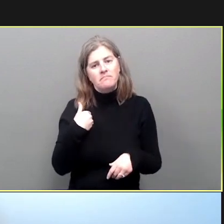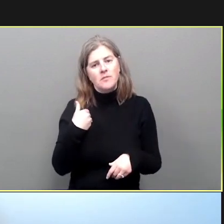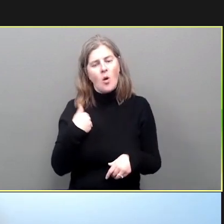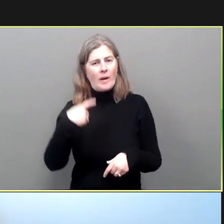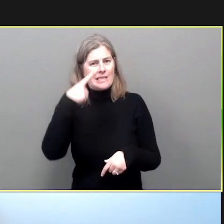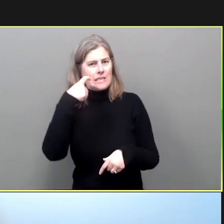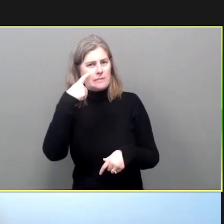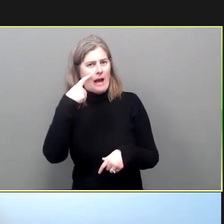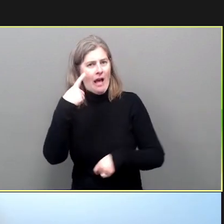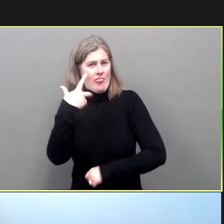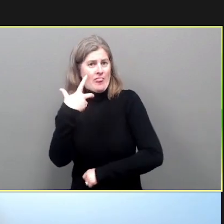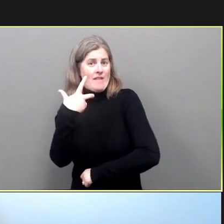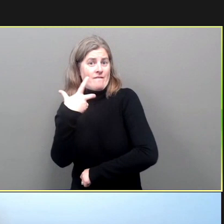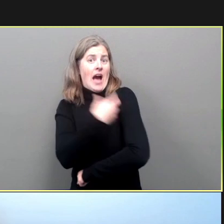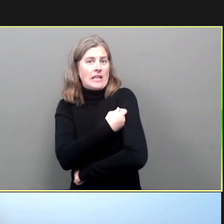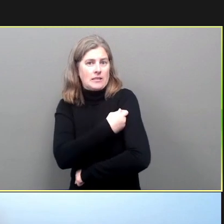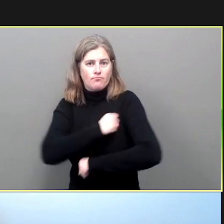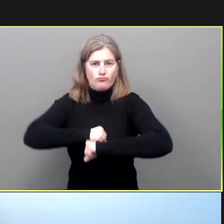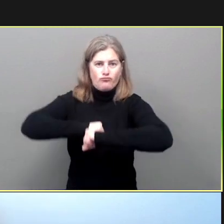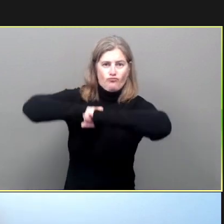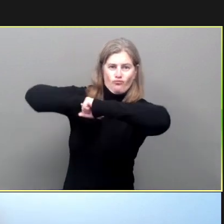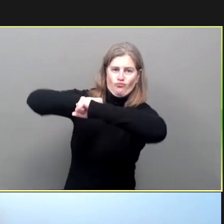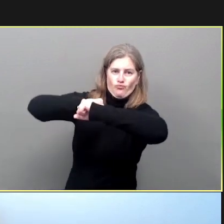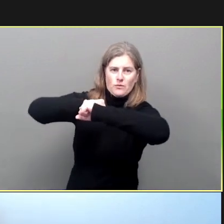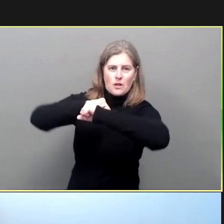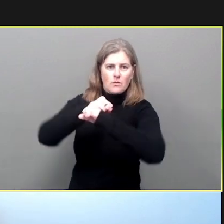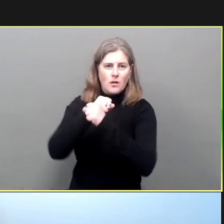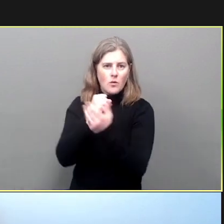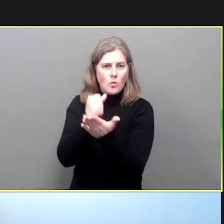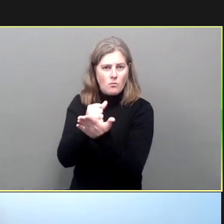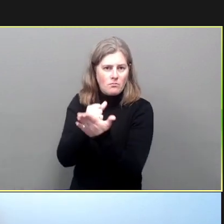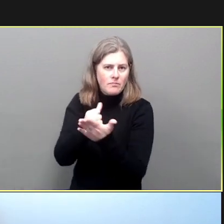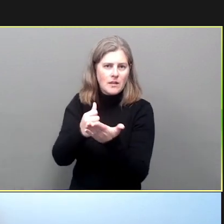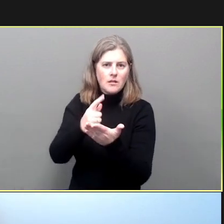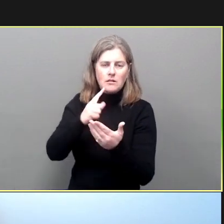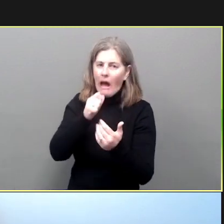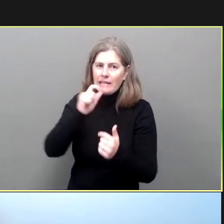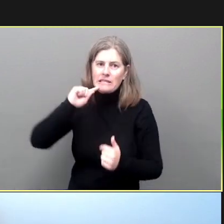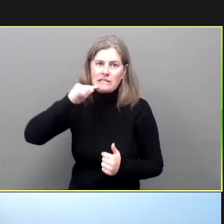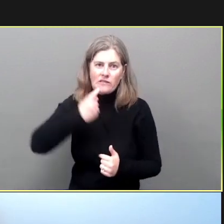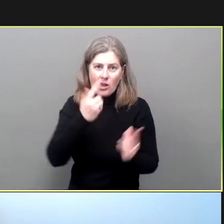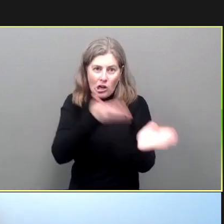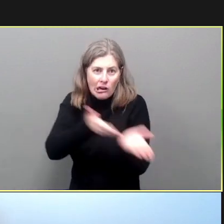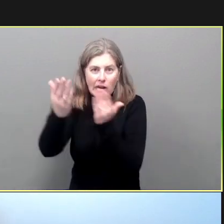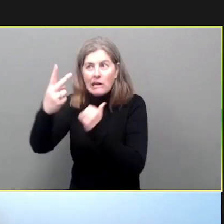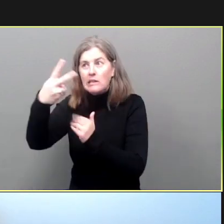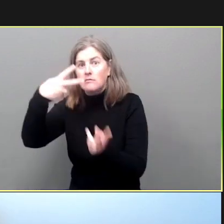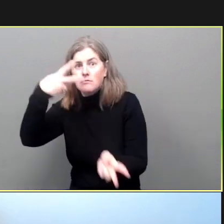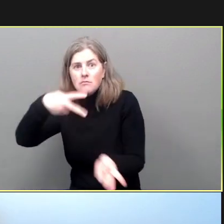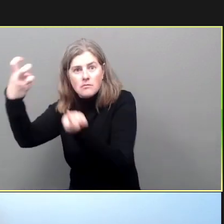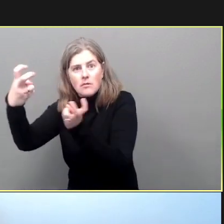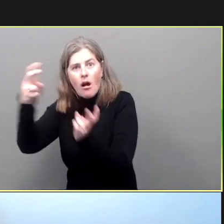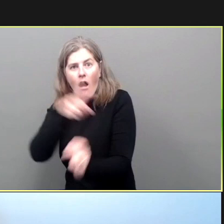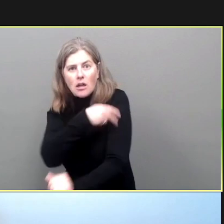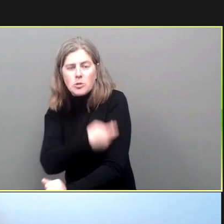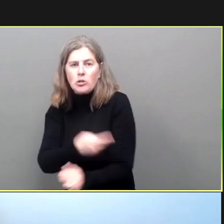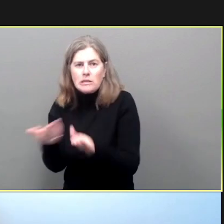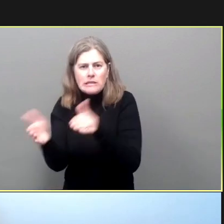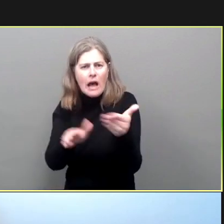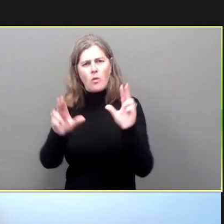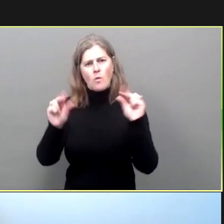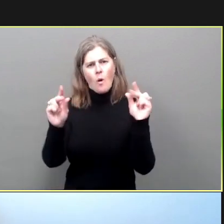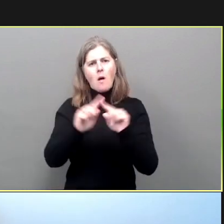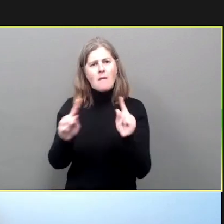the vaccine is doing what it should do, which is prevent severe illness and death. But again, we